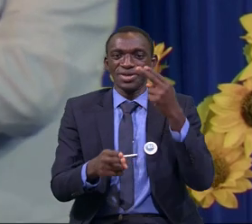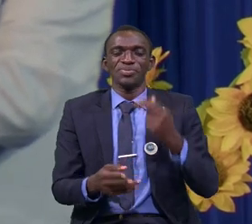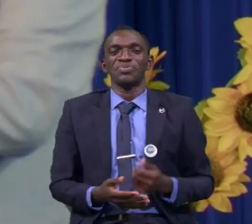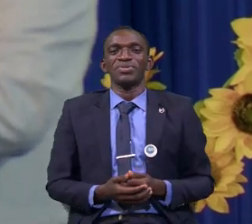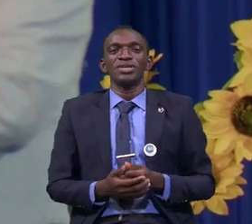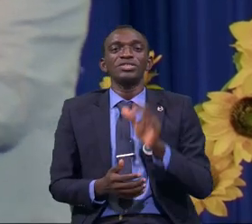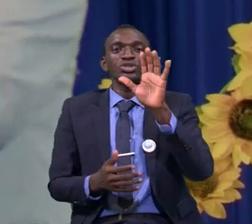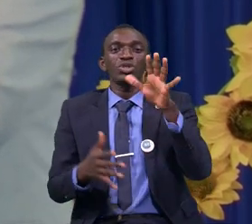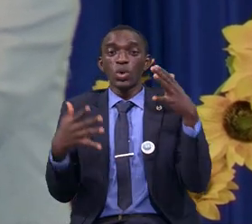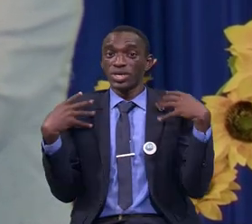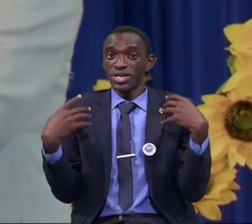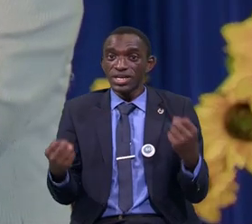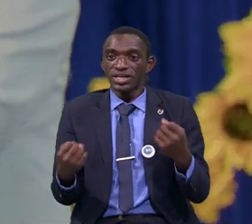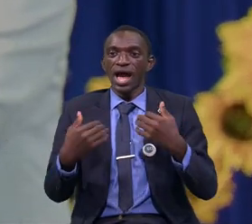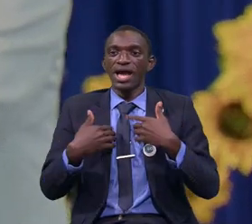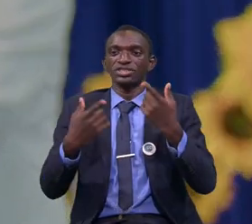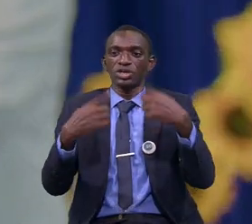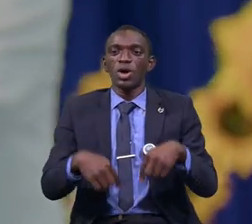Your healing has come.